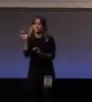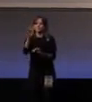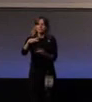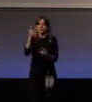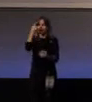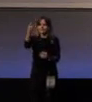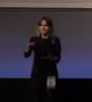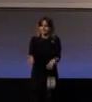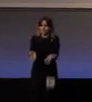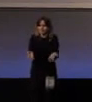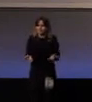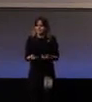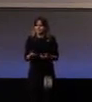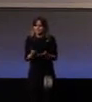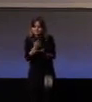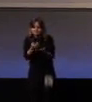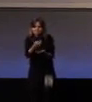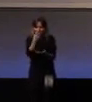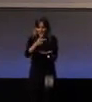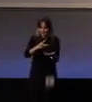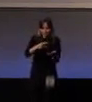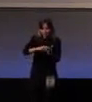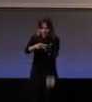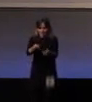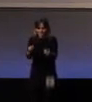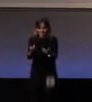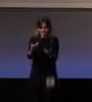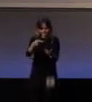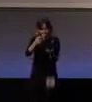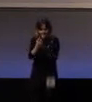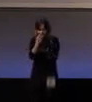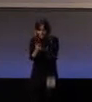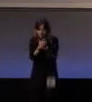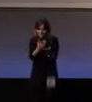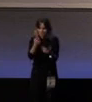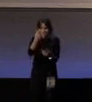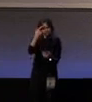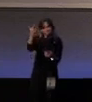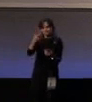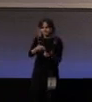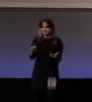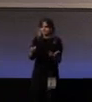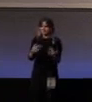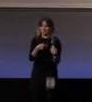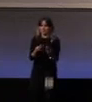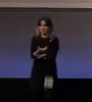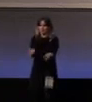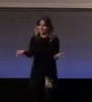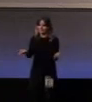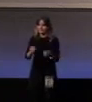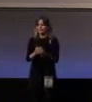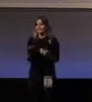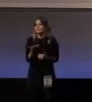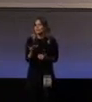wees opmerking sense reorganizing emojination en dat is dat is het different position and of course you heart